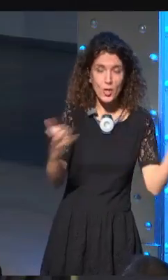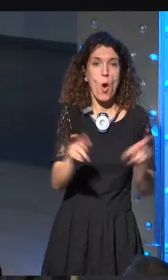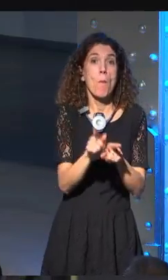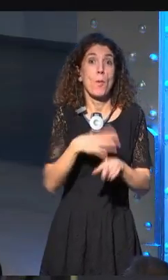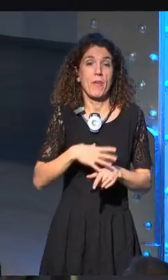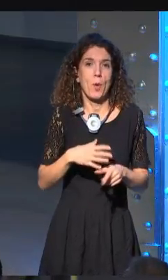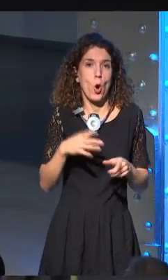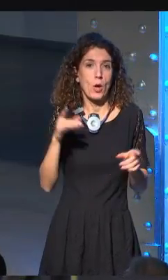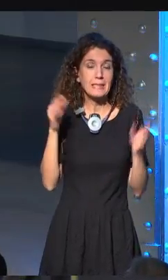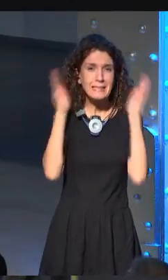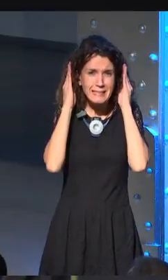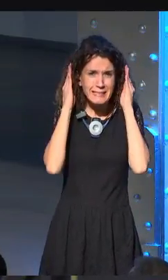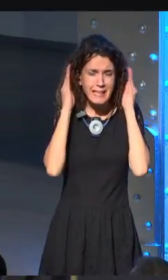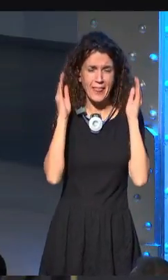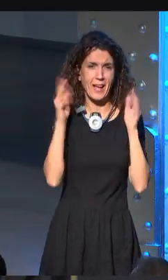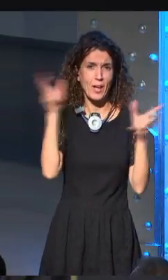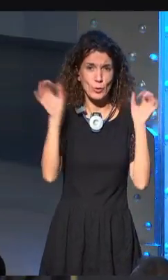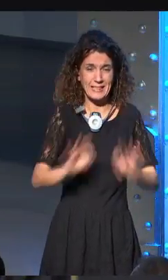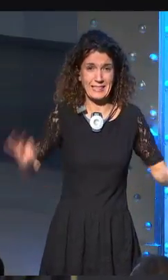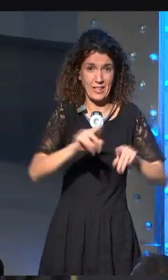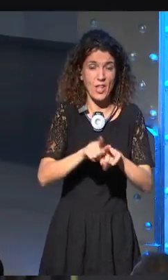Earmuffs. Oh shit, I say.